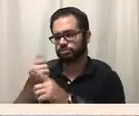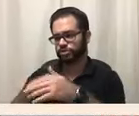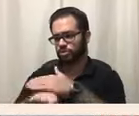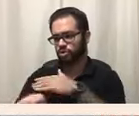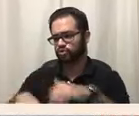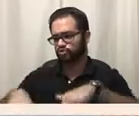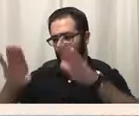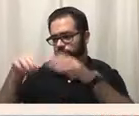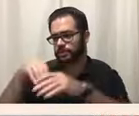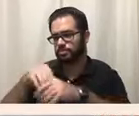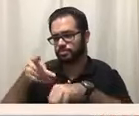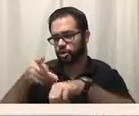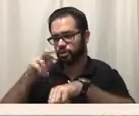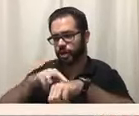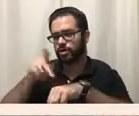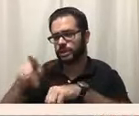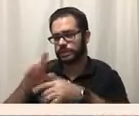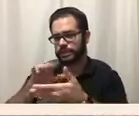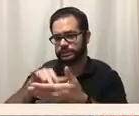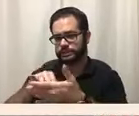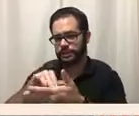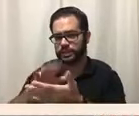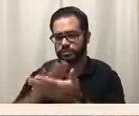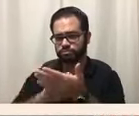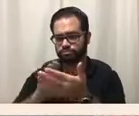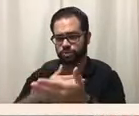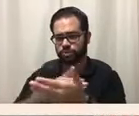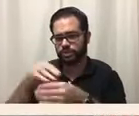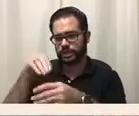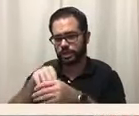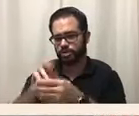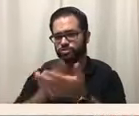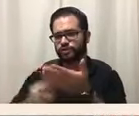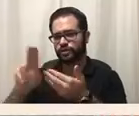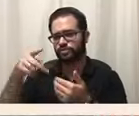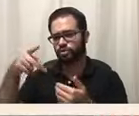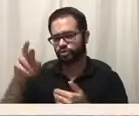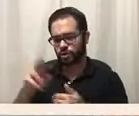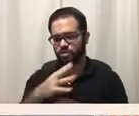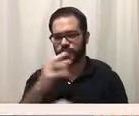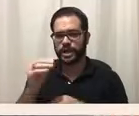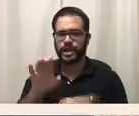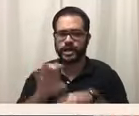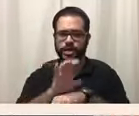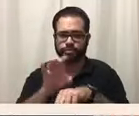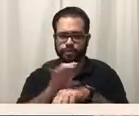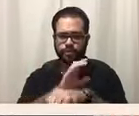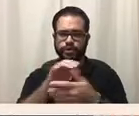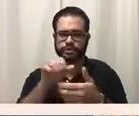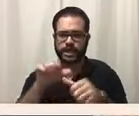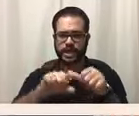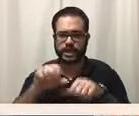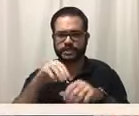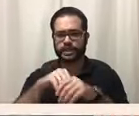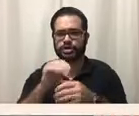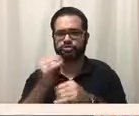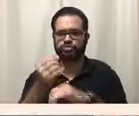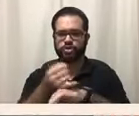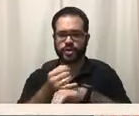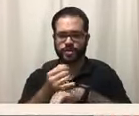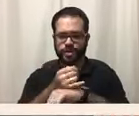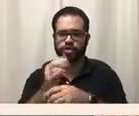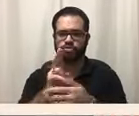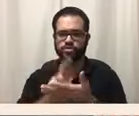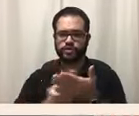at Interamerican University of Puerto Rico and computer science at Caribbean University. Alex's main instrument is